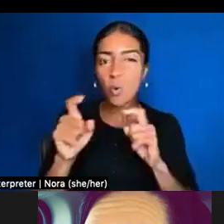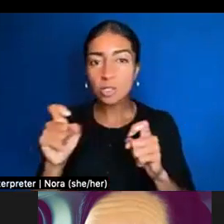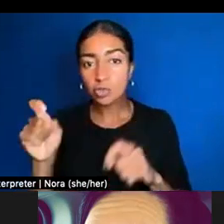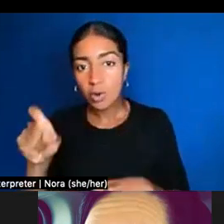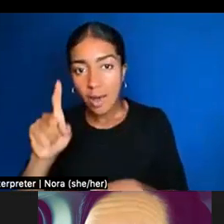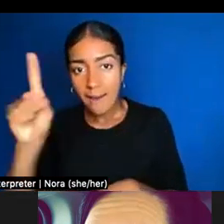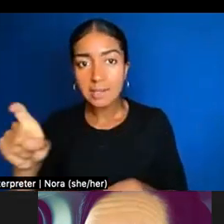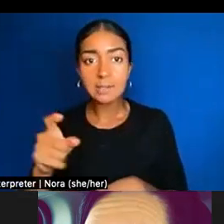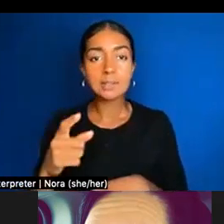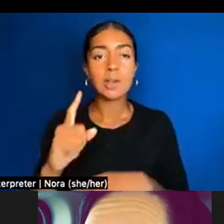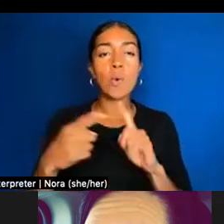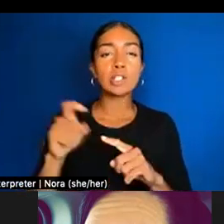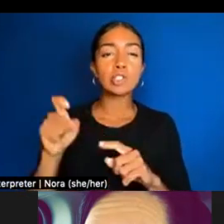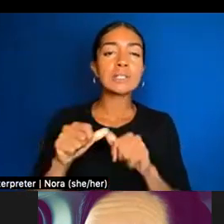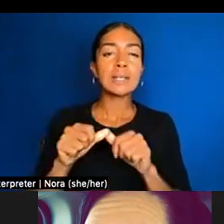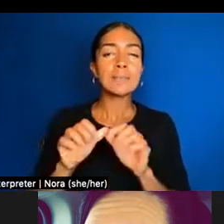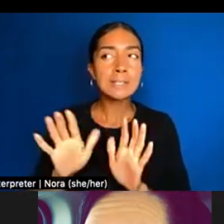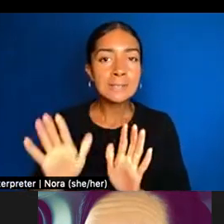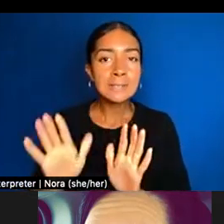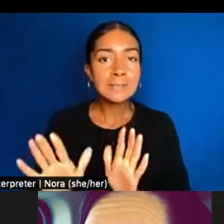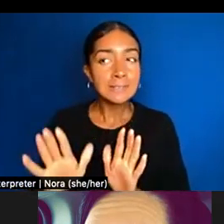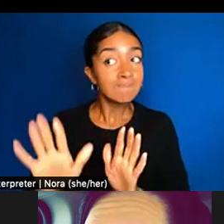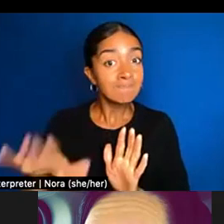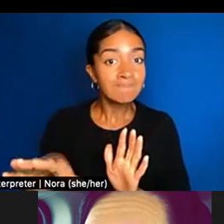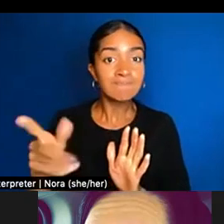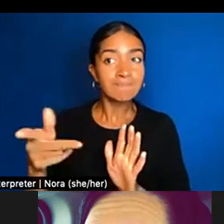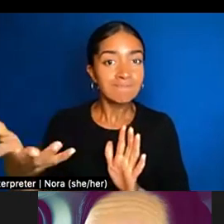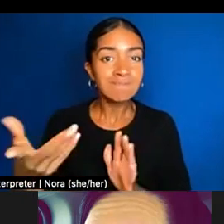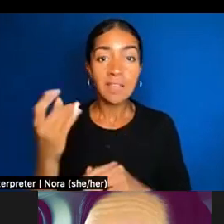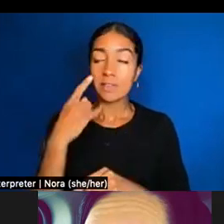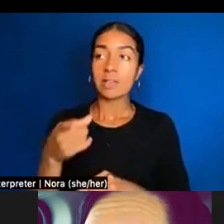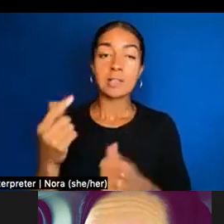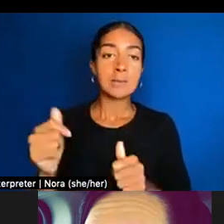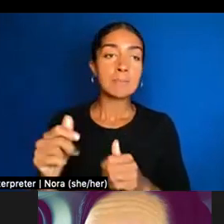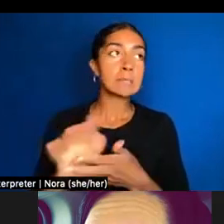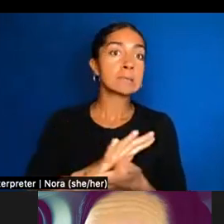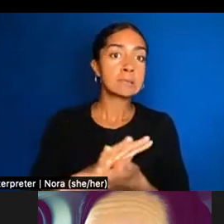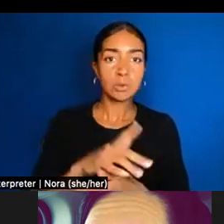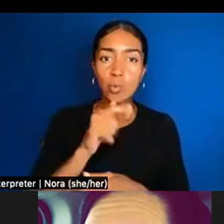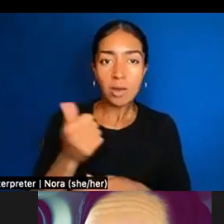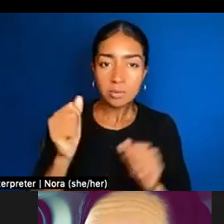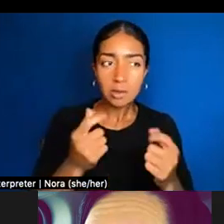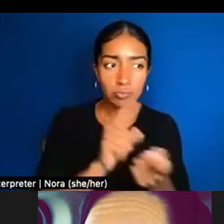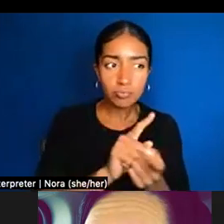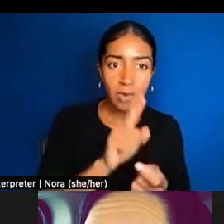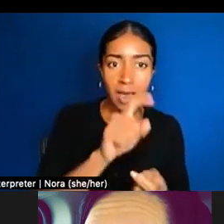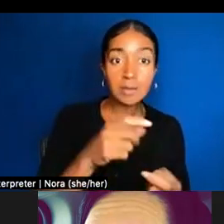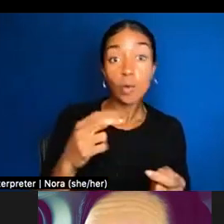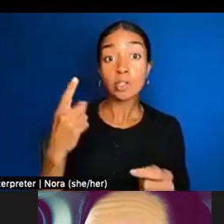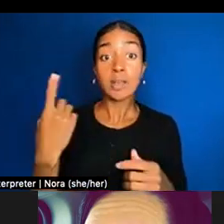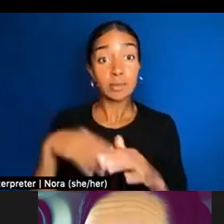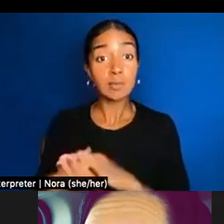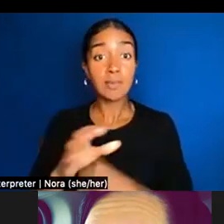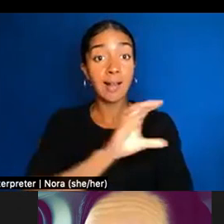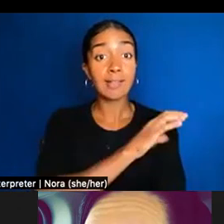keep giving you the runaround, then who else do you have to go to? Or do you have to walk right up to the clinic and walk in, right? And